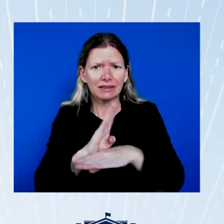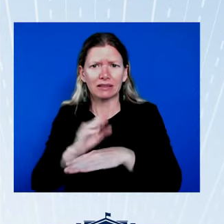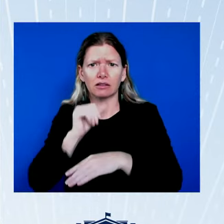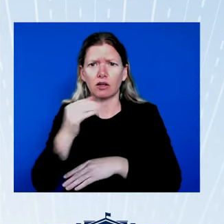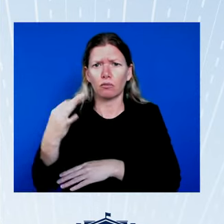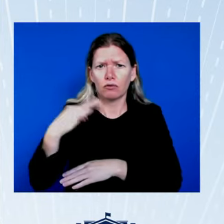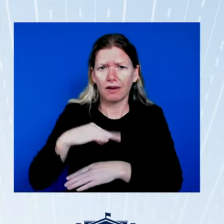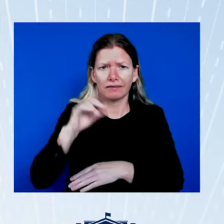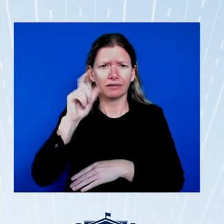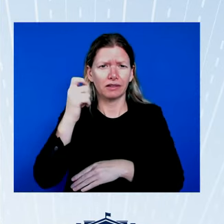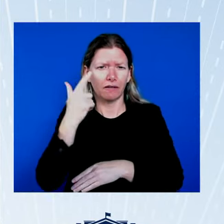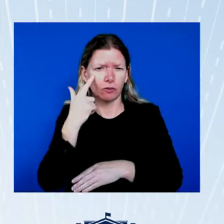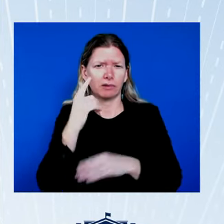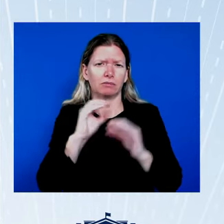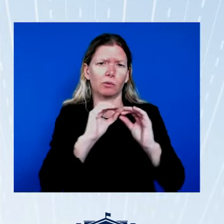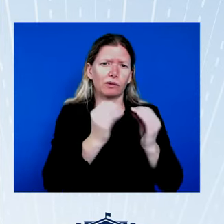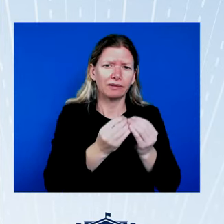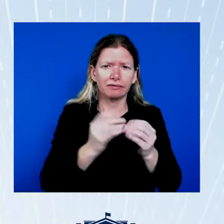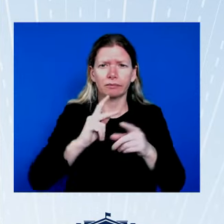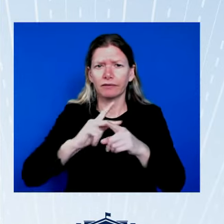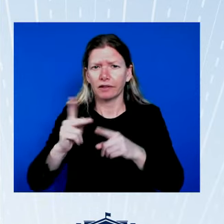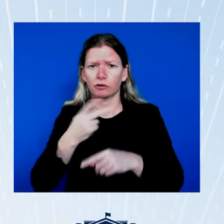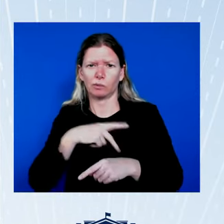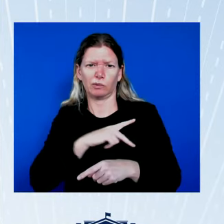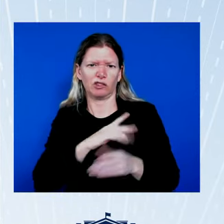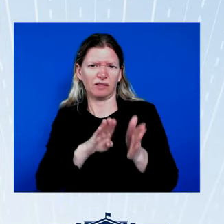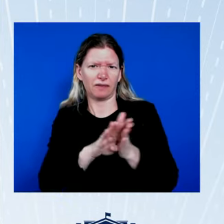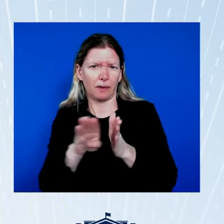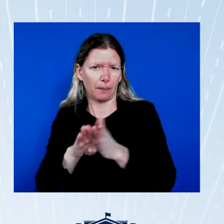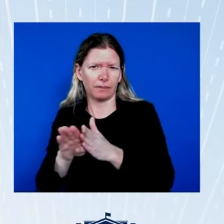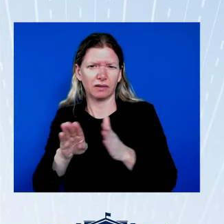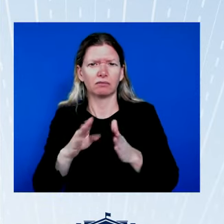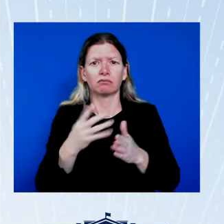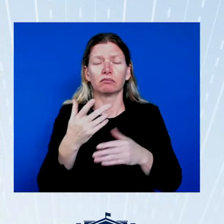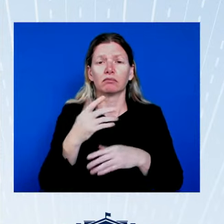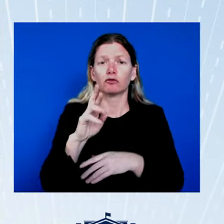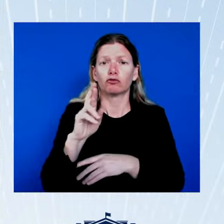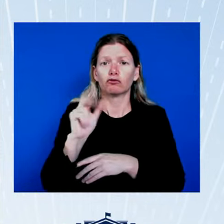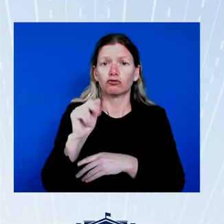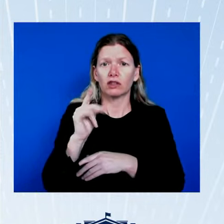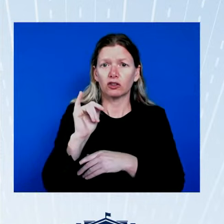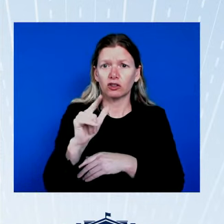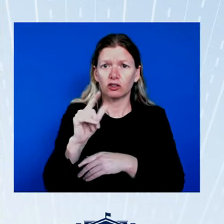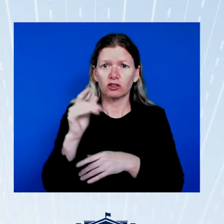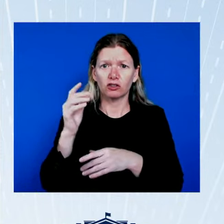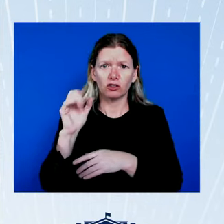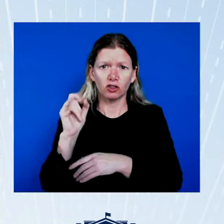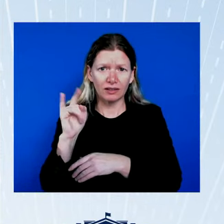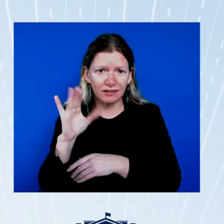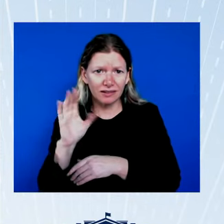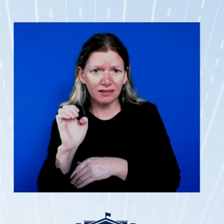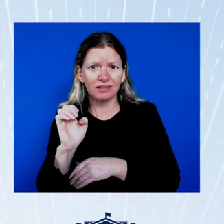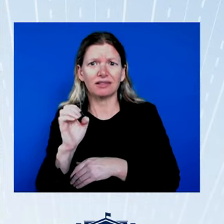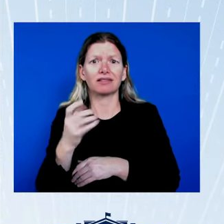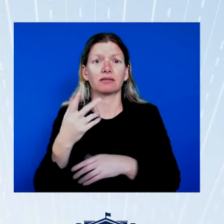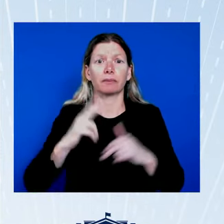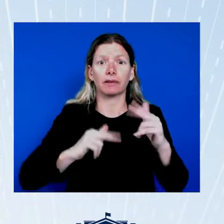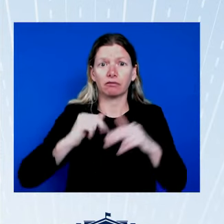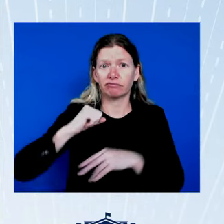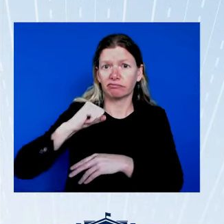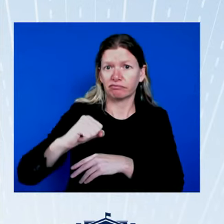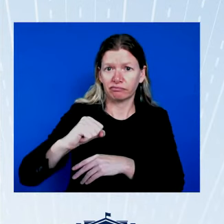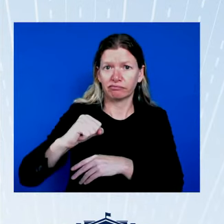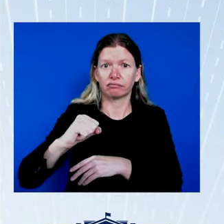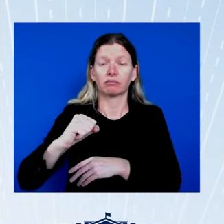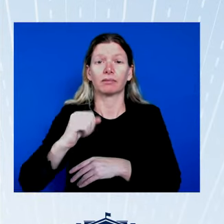not least, Geraldine Lopez is a member of the White Earth Tribe and works as a weatherization auditor and inspector at a